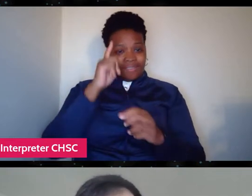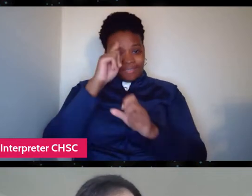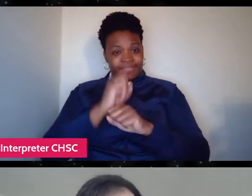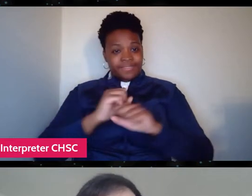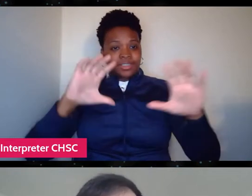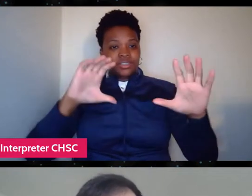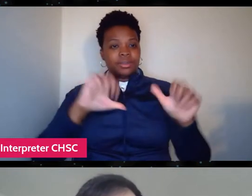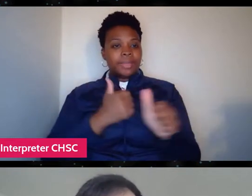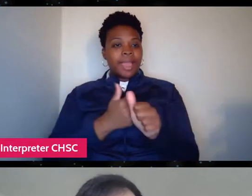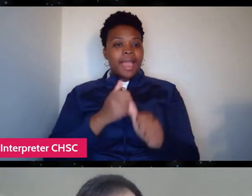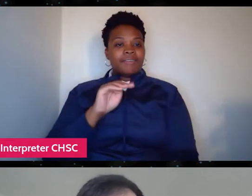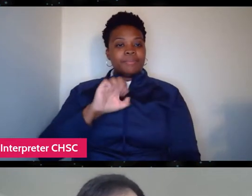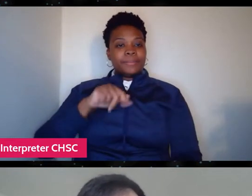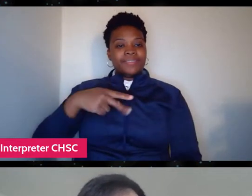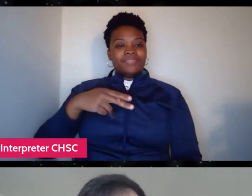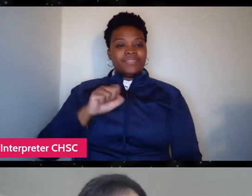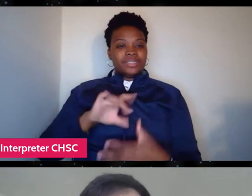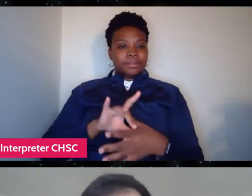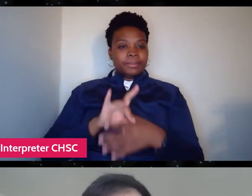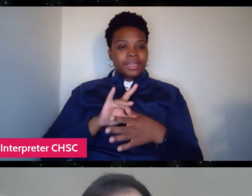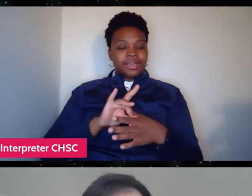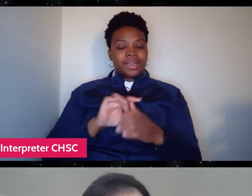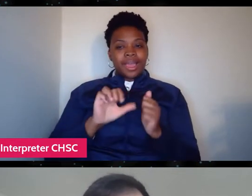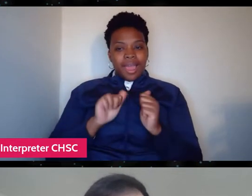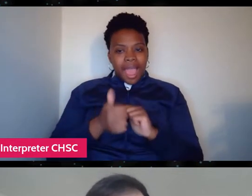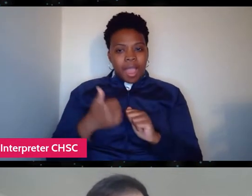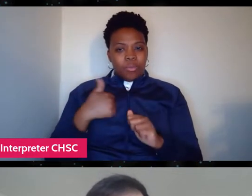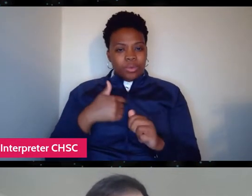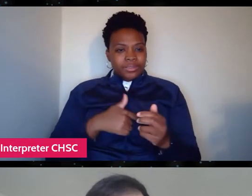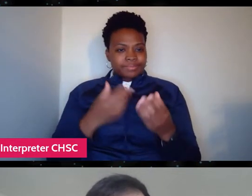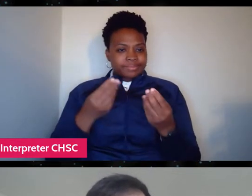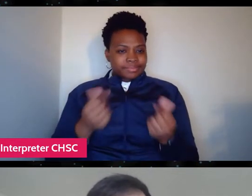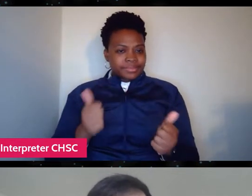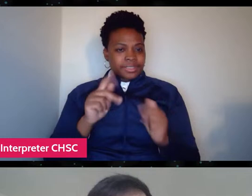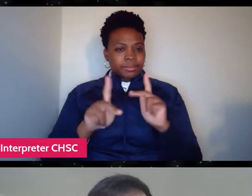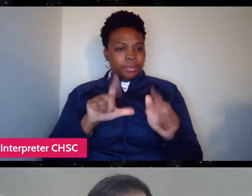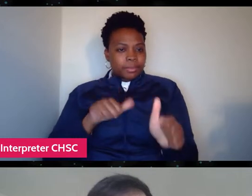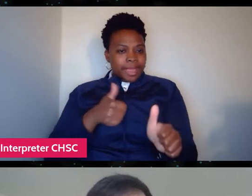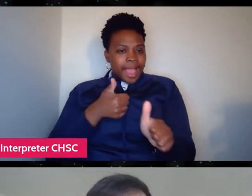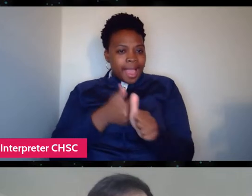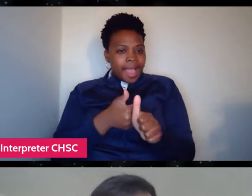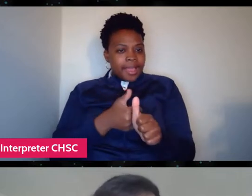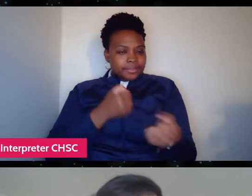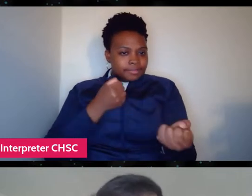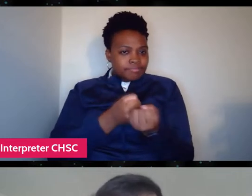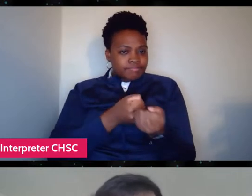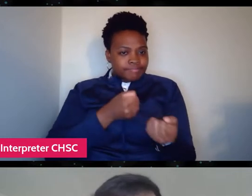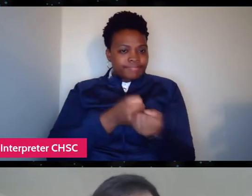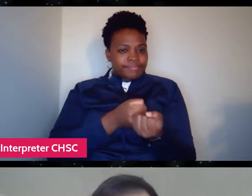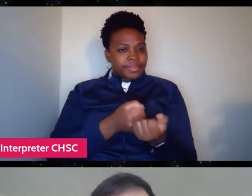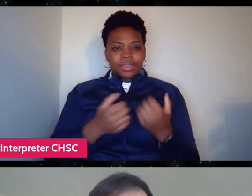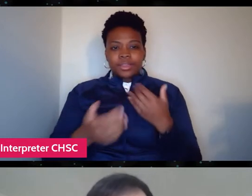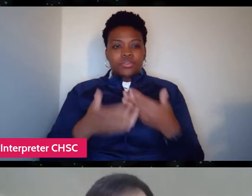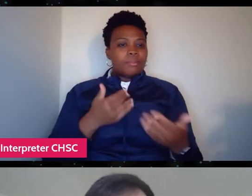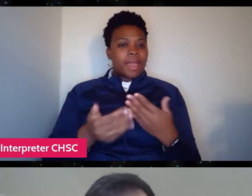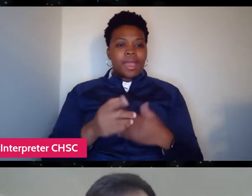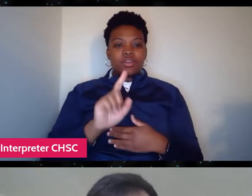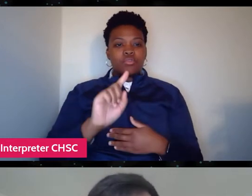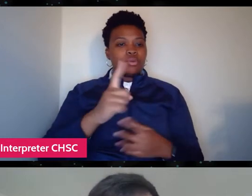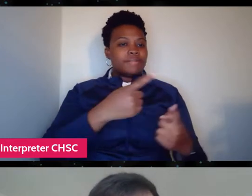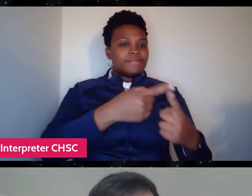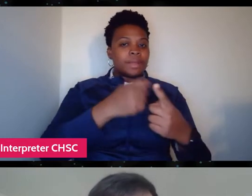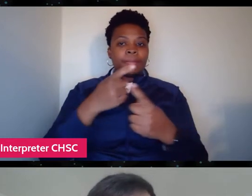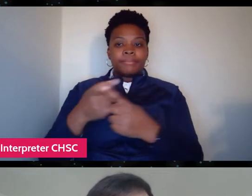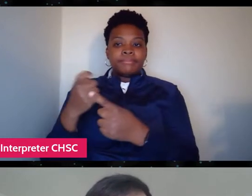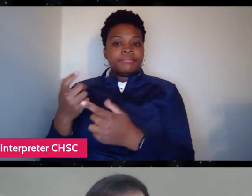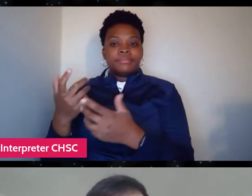Meats. You know, how can we make this a solution that people can get behind, mm-hmm. No matter where they're coming from